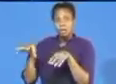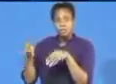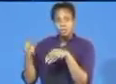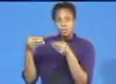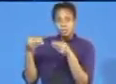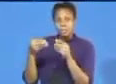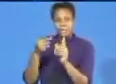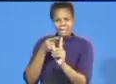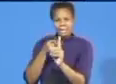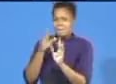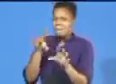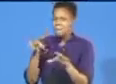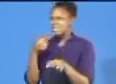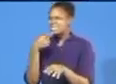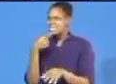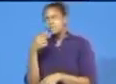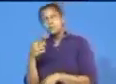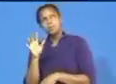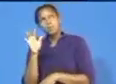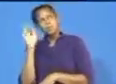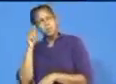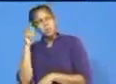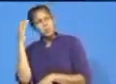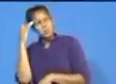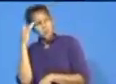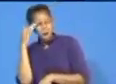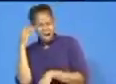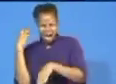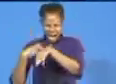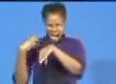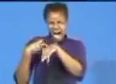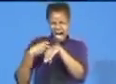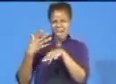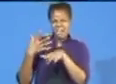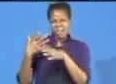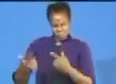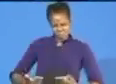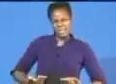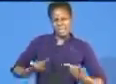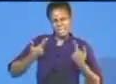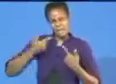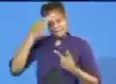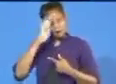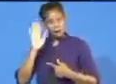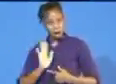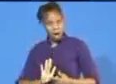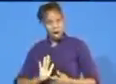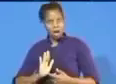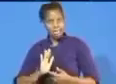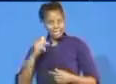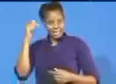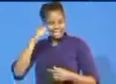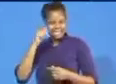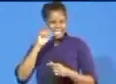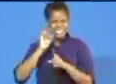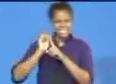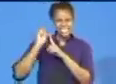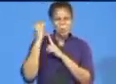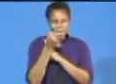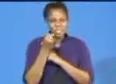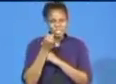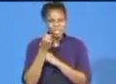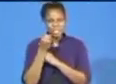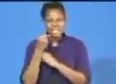me? He must have been saying, you know how difficult it is to live for God in these circumstances,